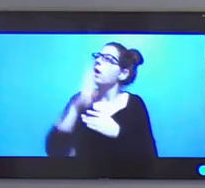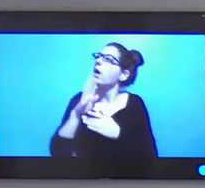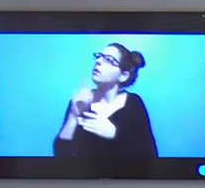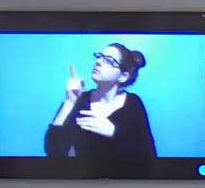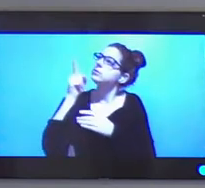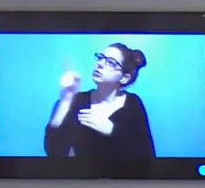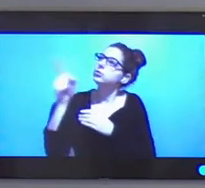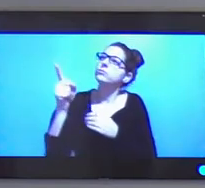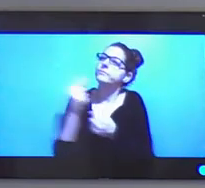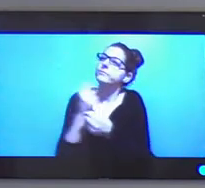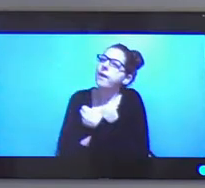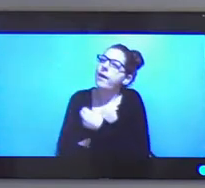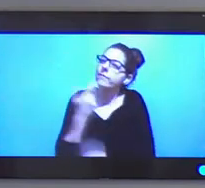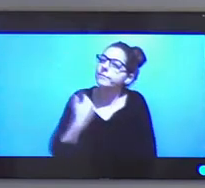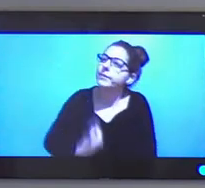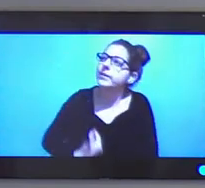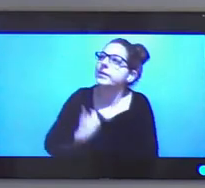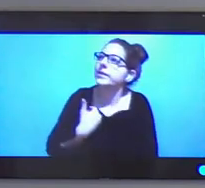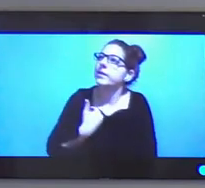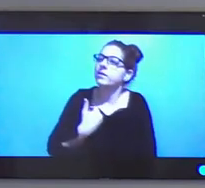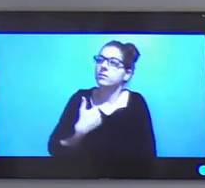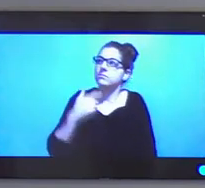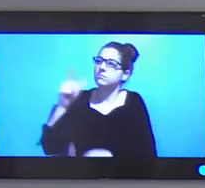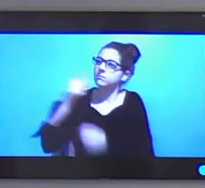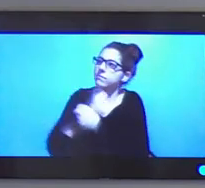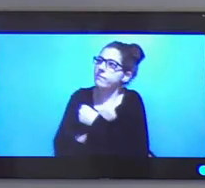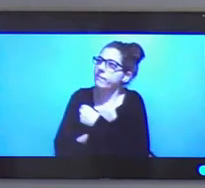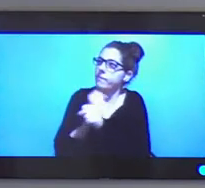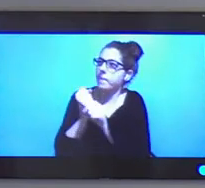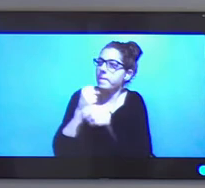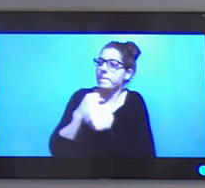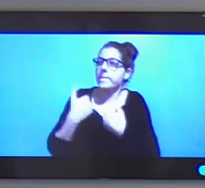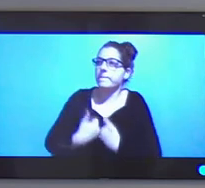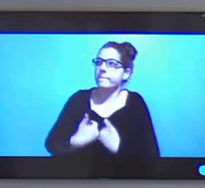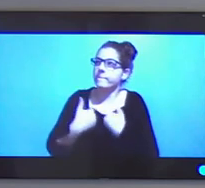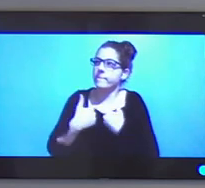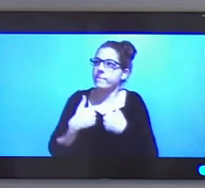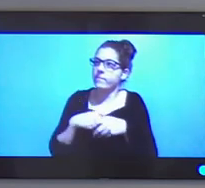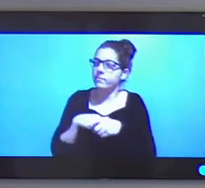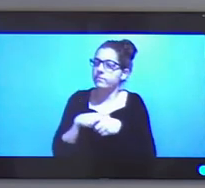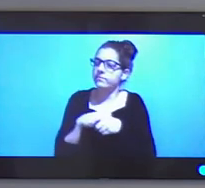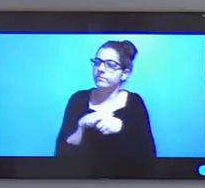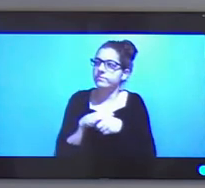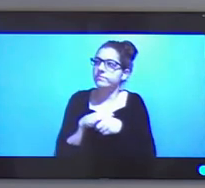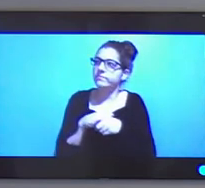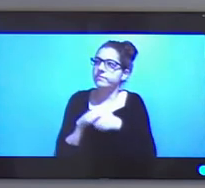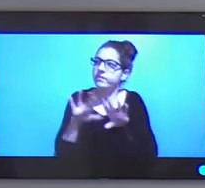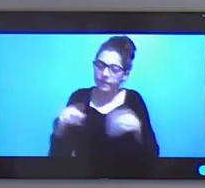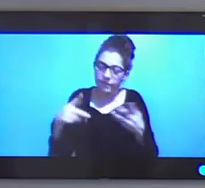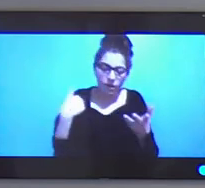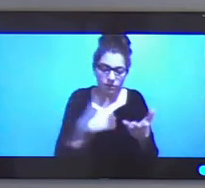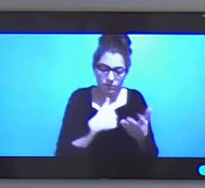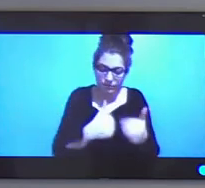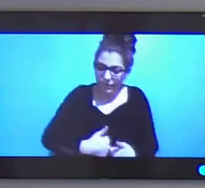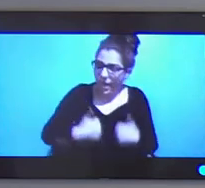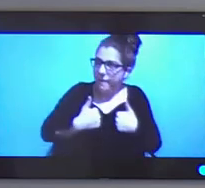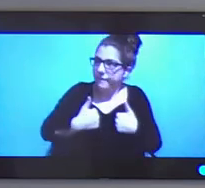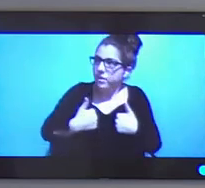me. For by love you created me, and you have given us life so that we would love